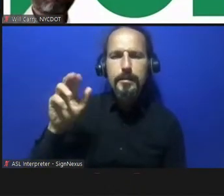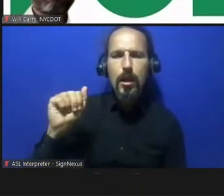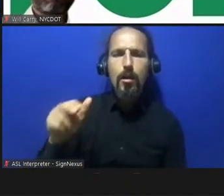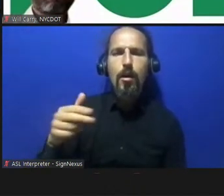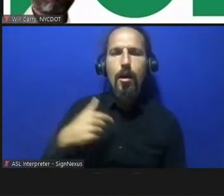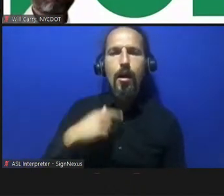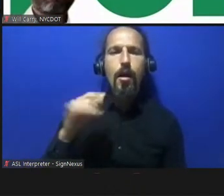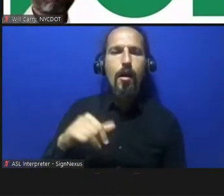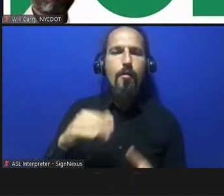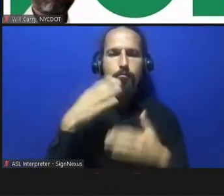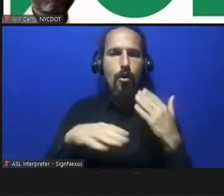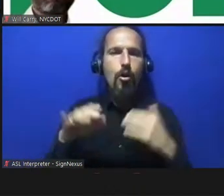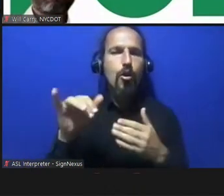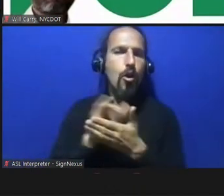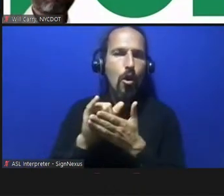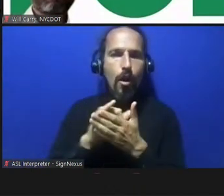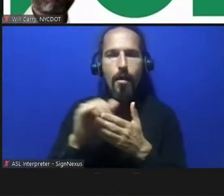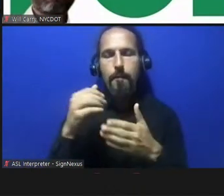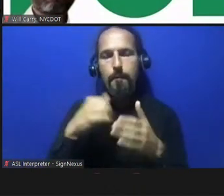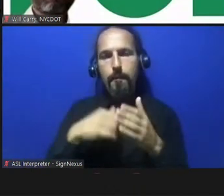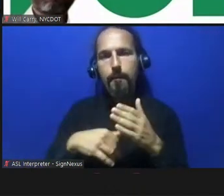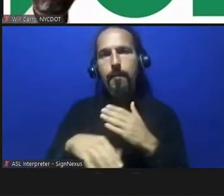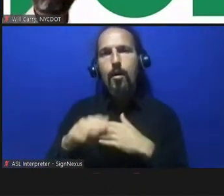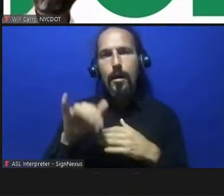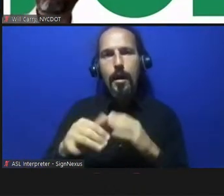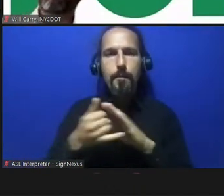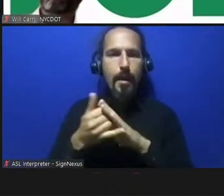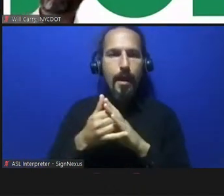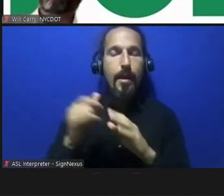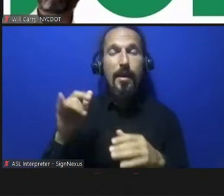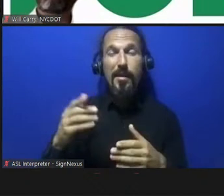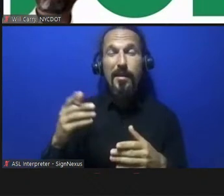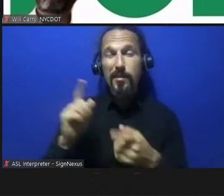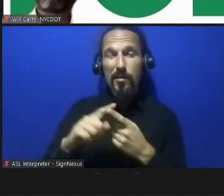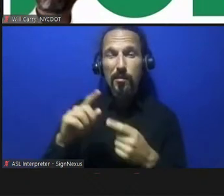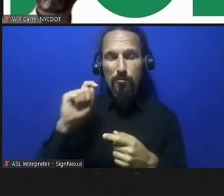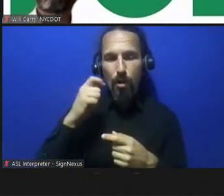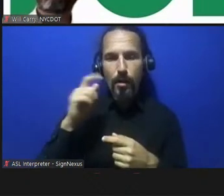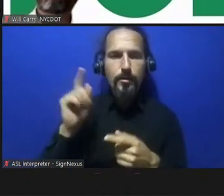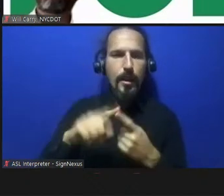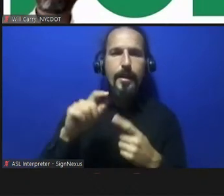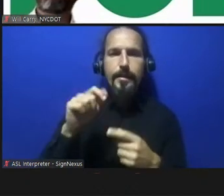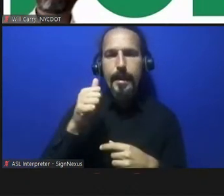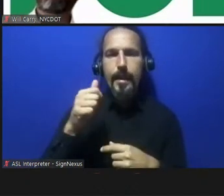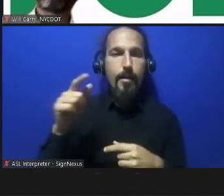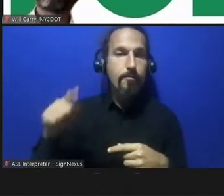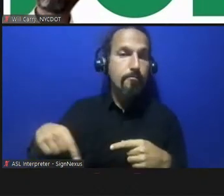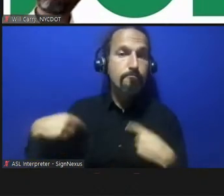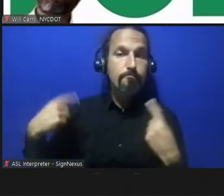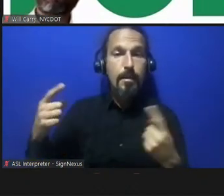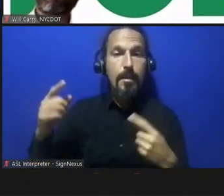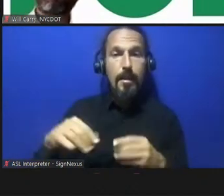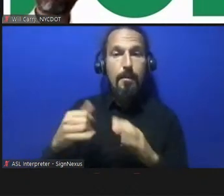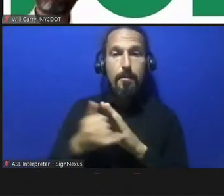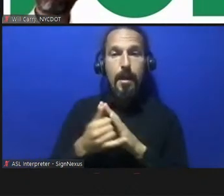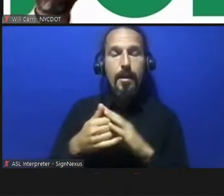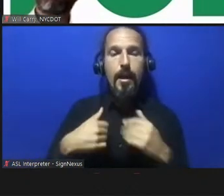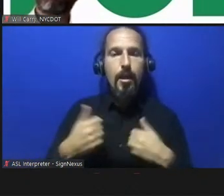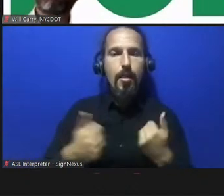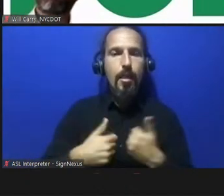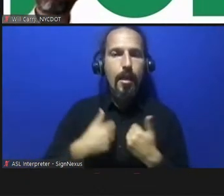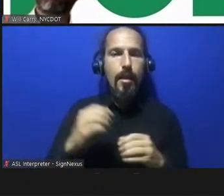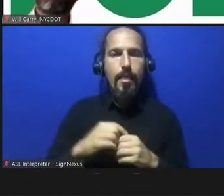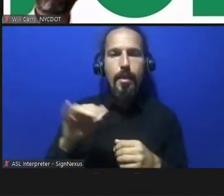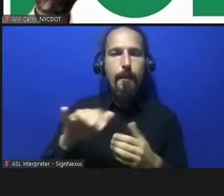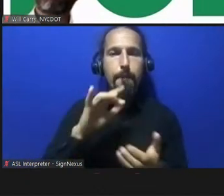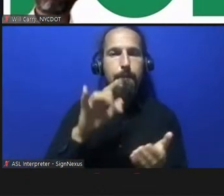bred new yorker i'm born in manhattan lived in the bronx until the age of 10. and most of my adult life in manhattan i currently live in the mid